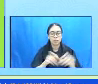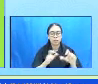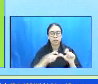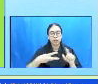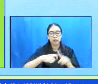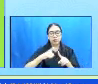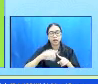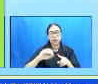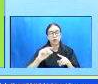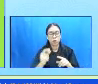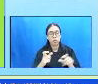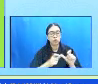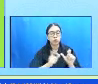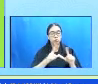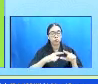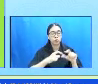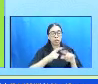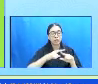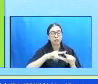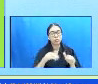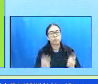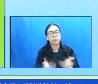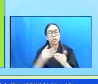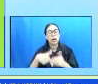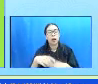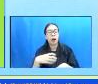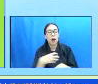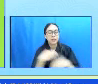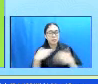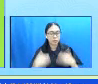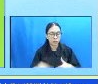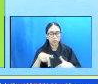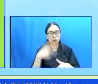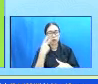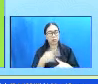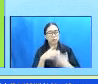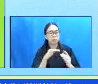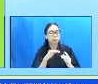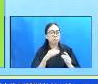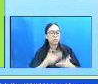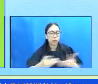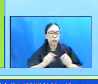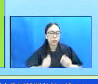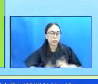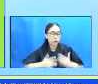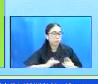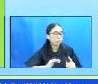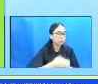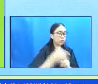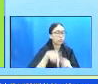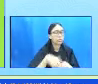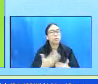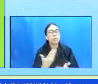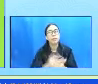look at the environmental protection. And at the same time, we request the government to really have the enabling